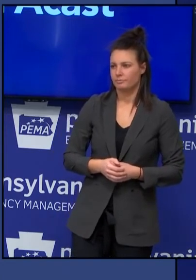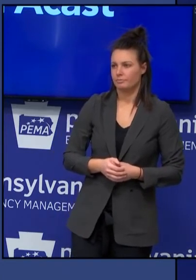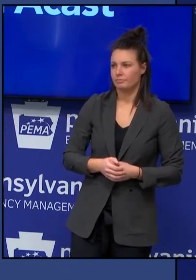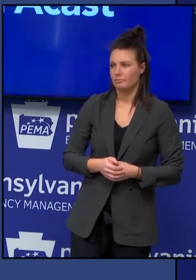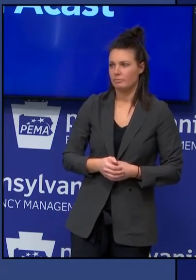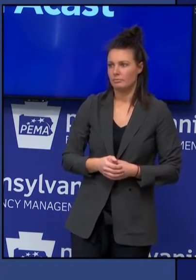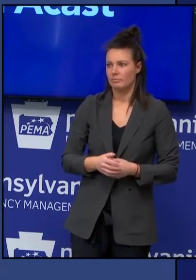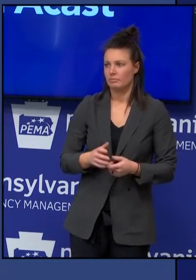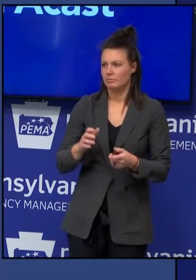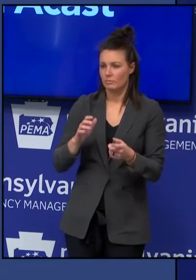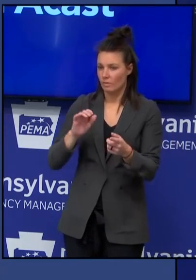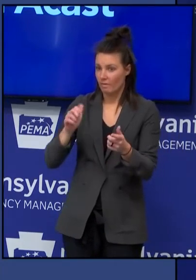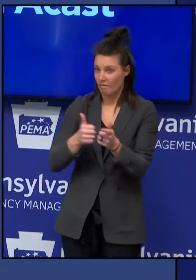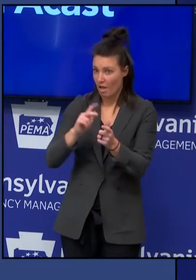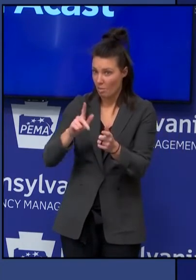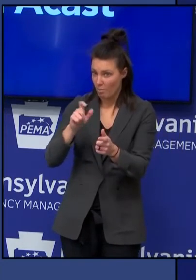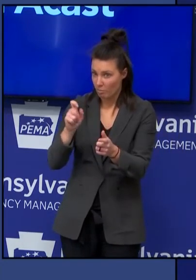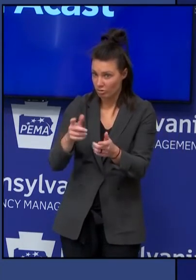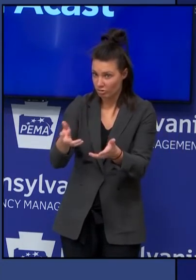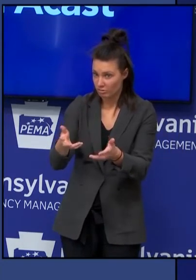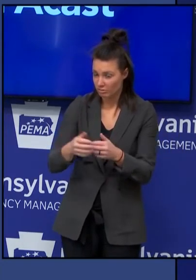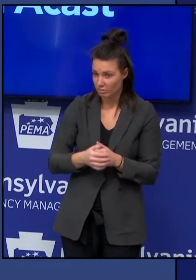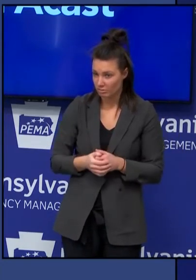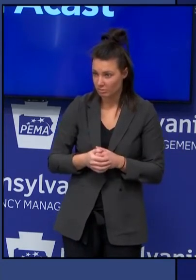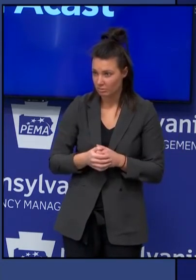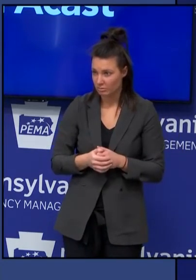Do you have a follow-up question?